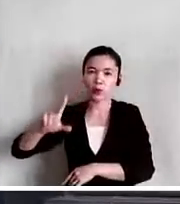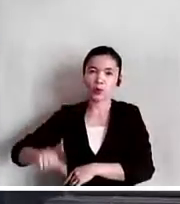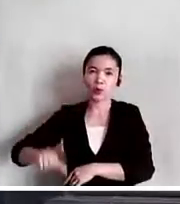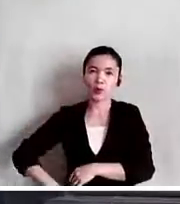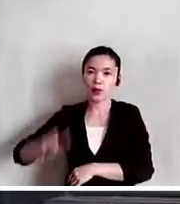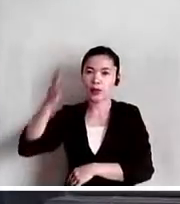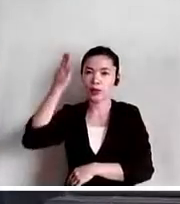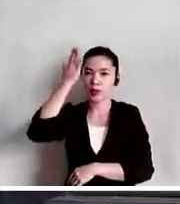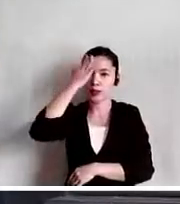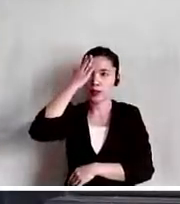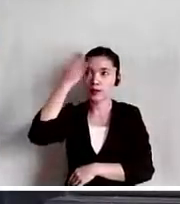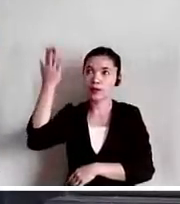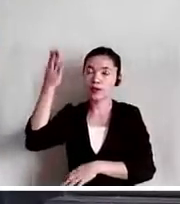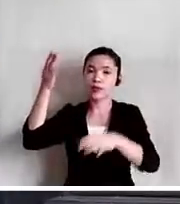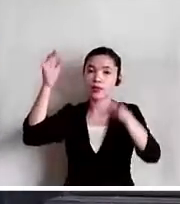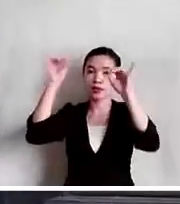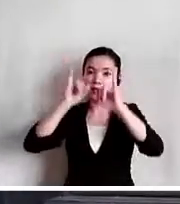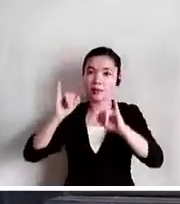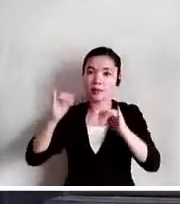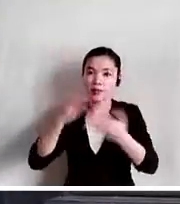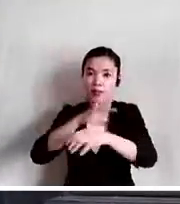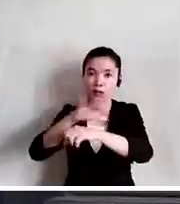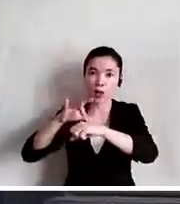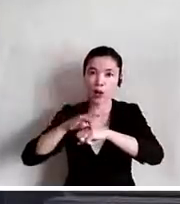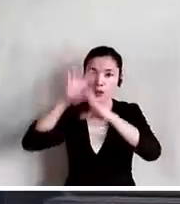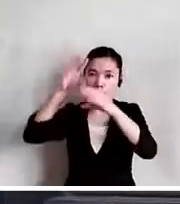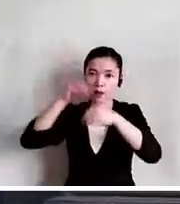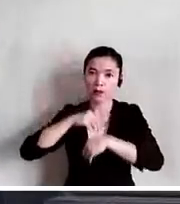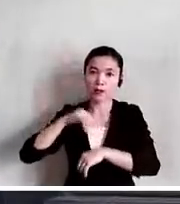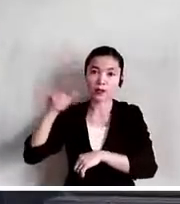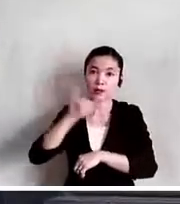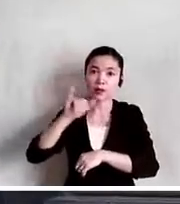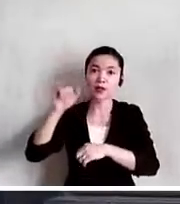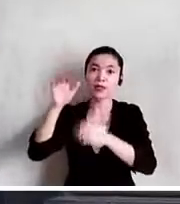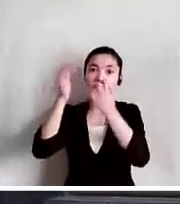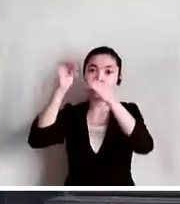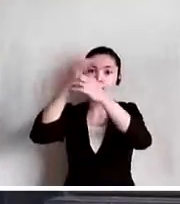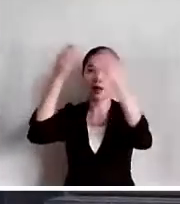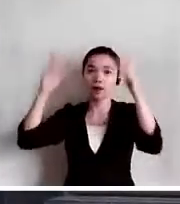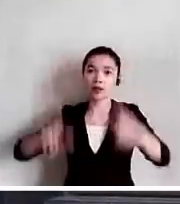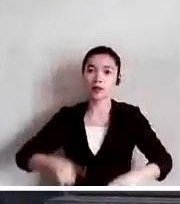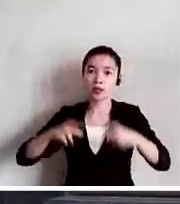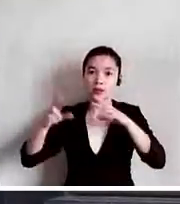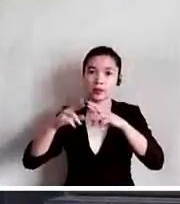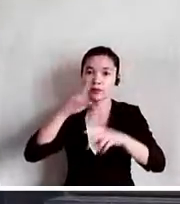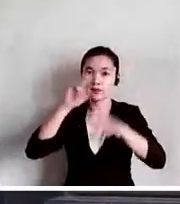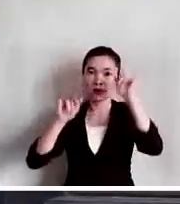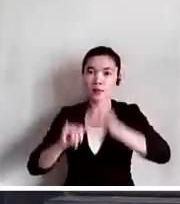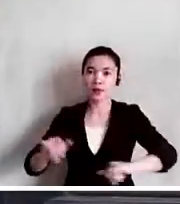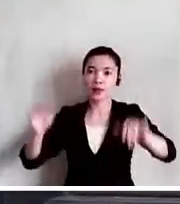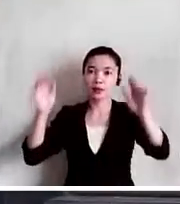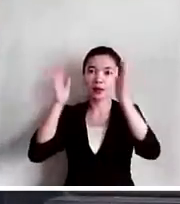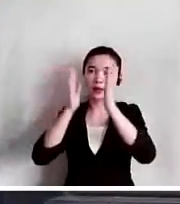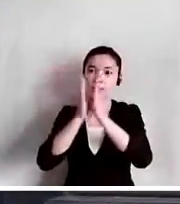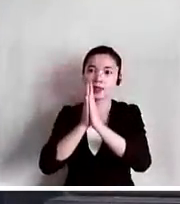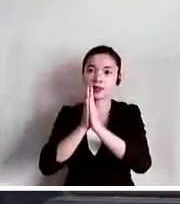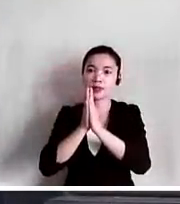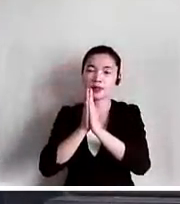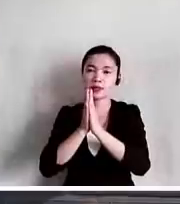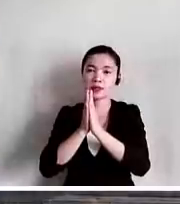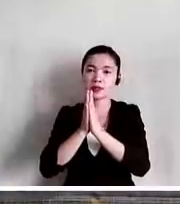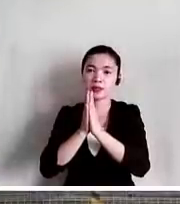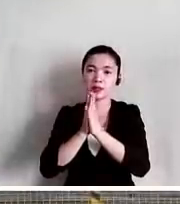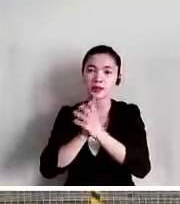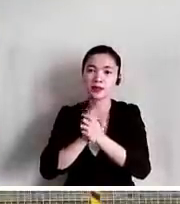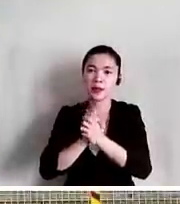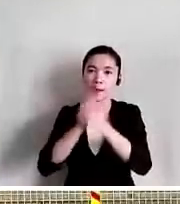earth, we may merit also to be co-heirs in heaven, who lives and reigns forever and ever. Amen. Prayer to